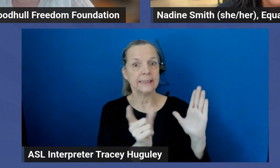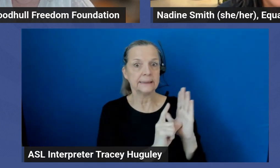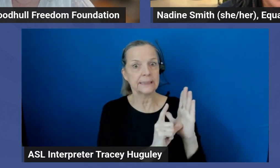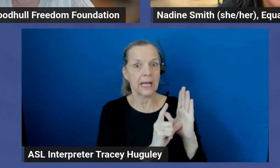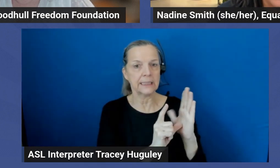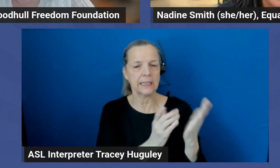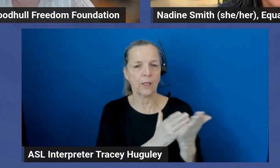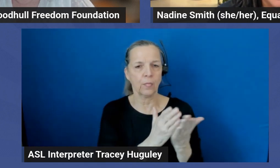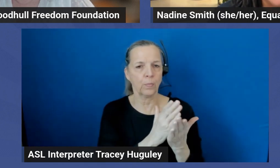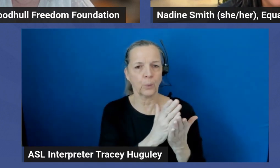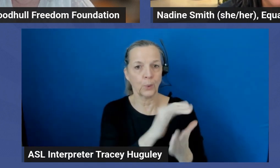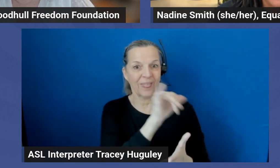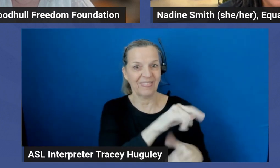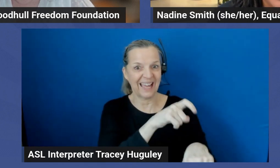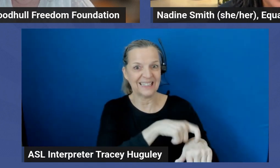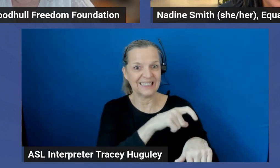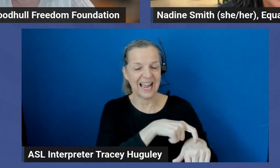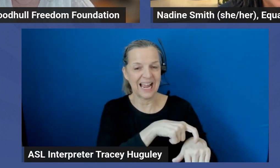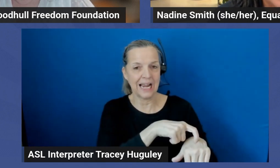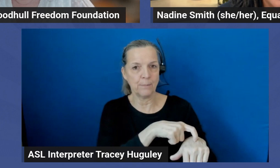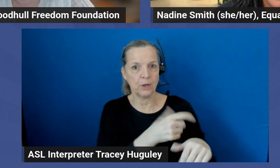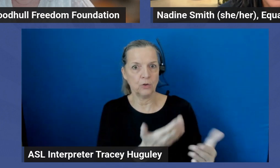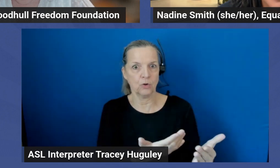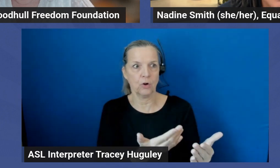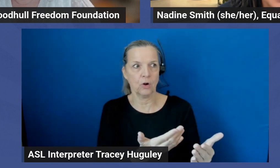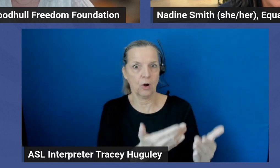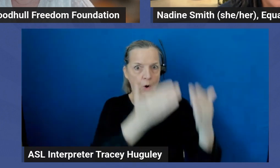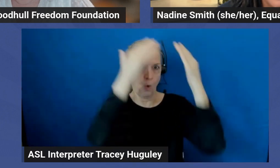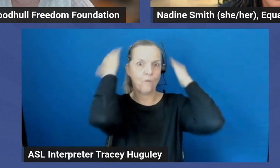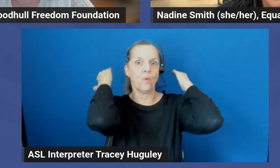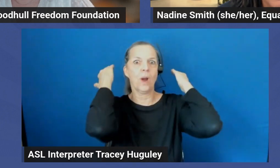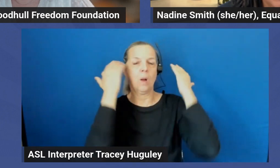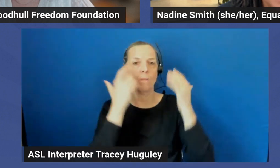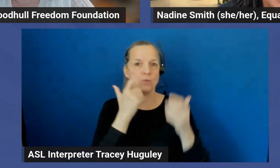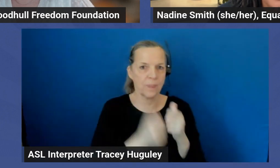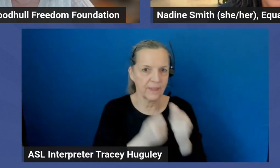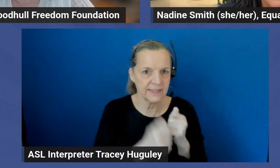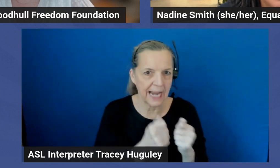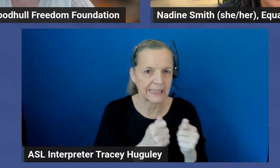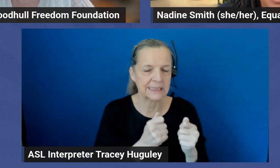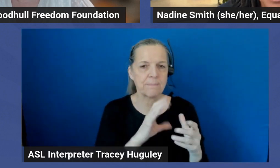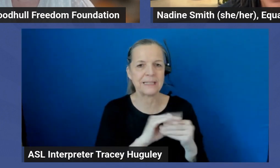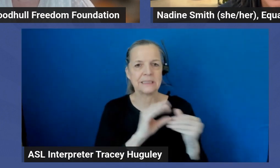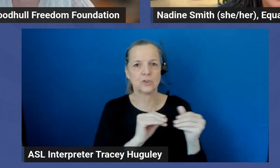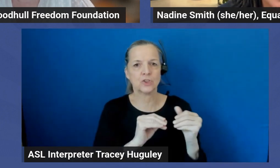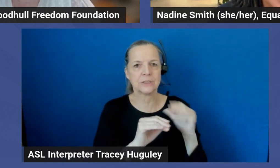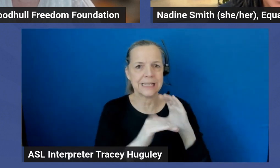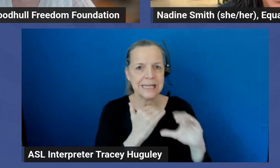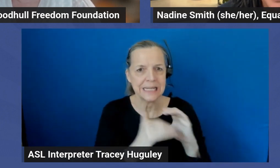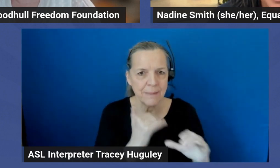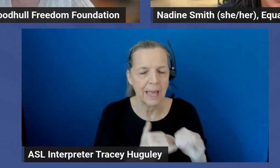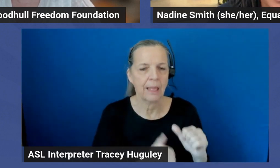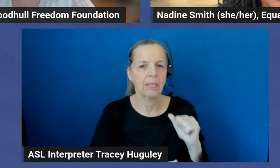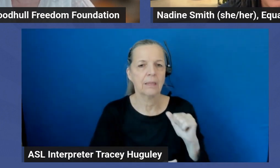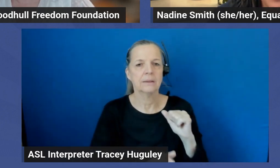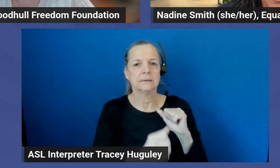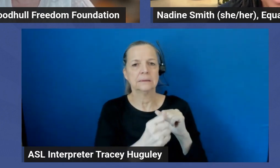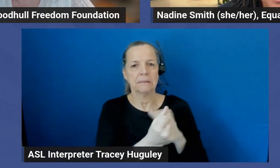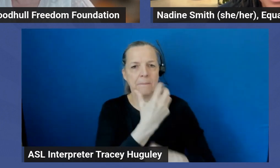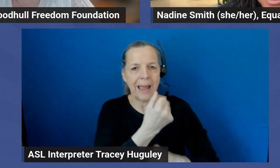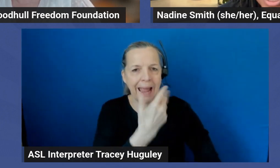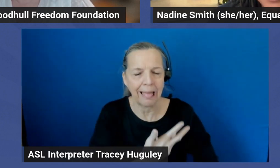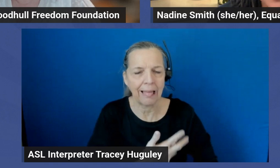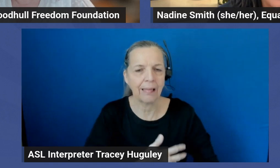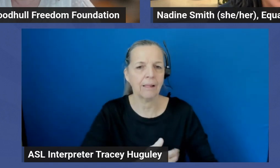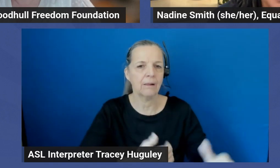certain window of time, you are deluged with text messages and mailers and phone calls and it's all too